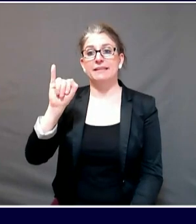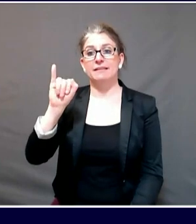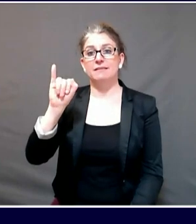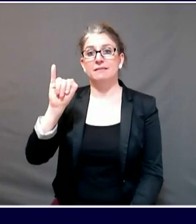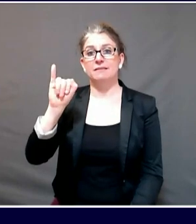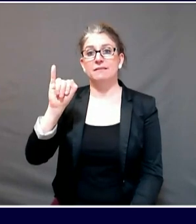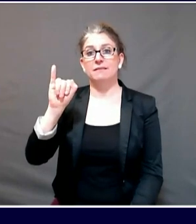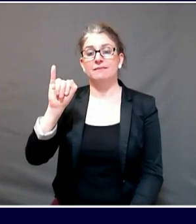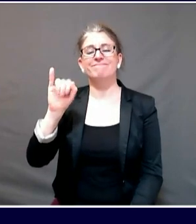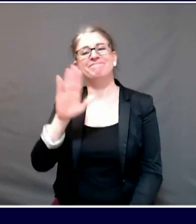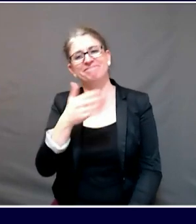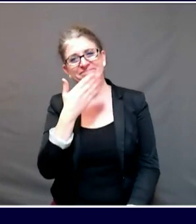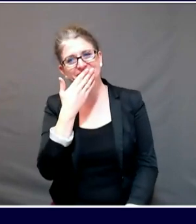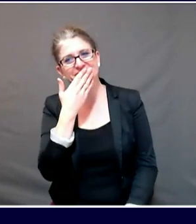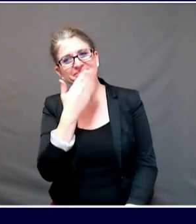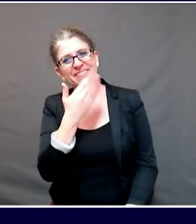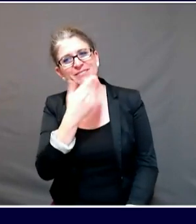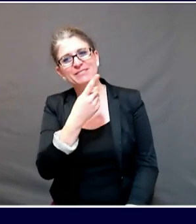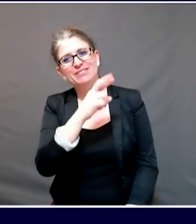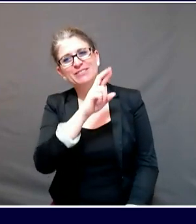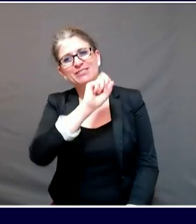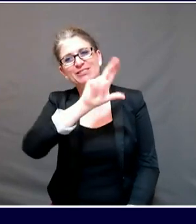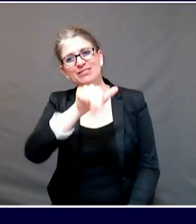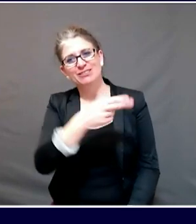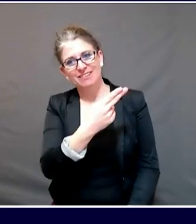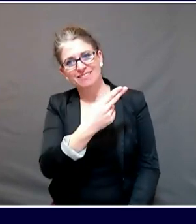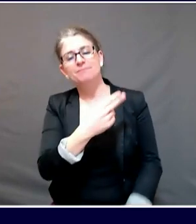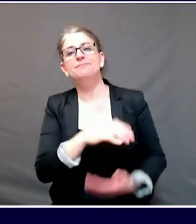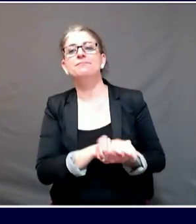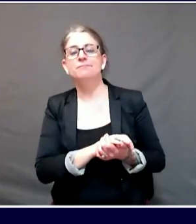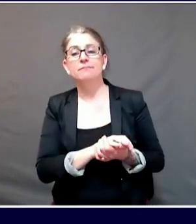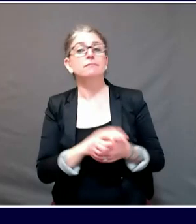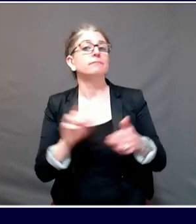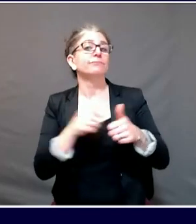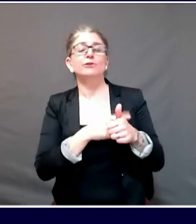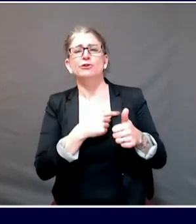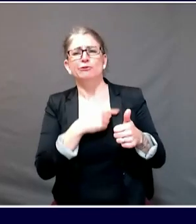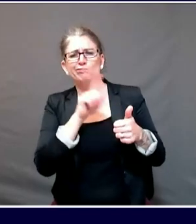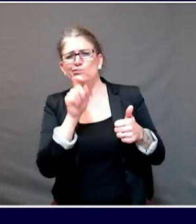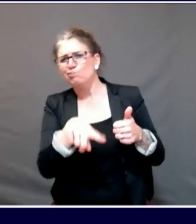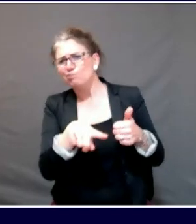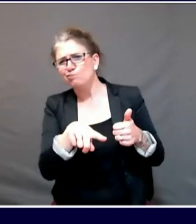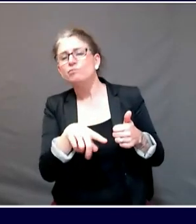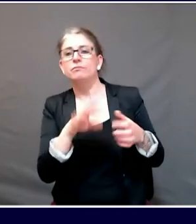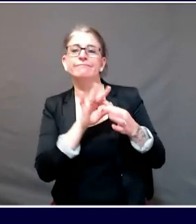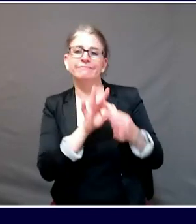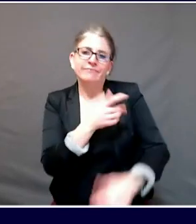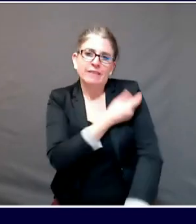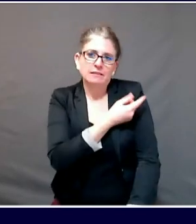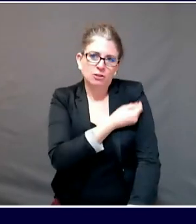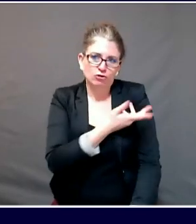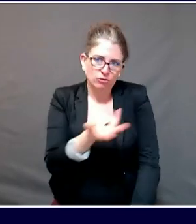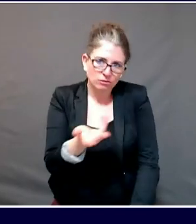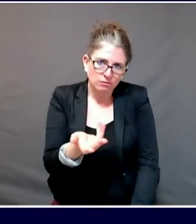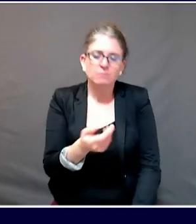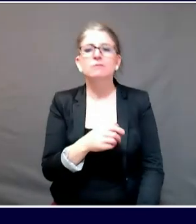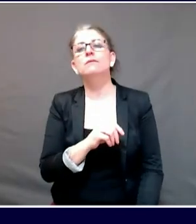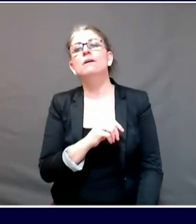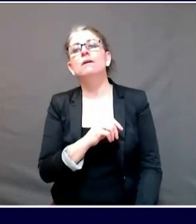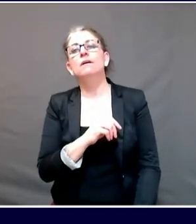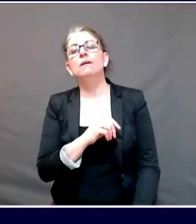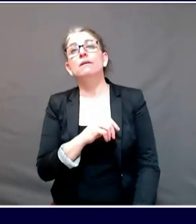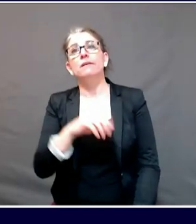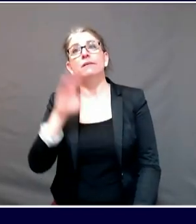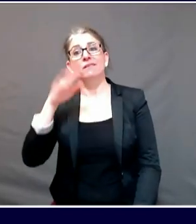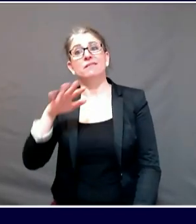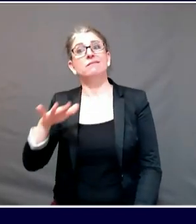Shah. So my first question today is centered around vaccines. People are wondering what the vaccination process